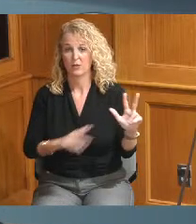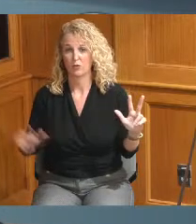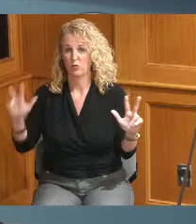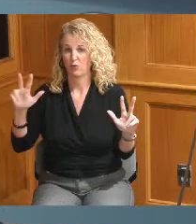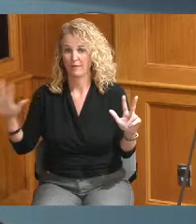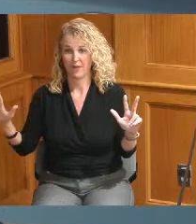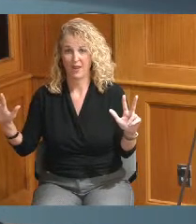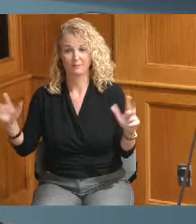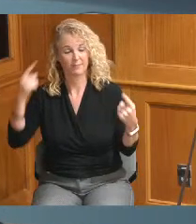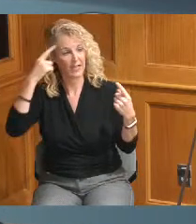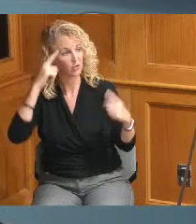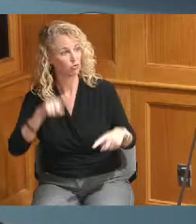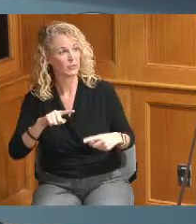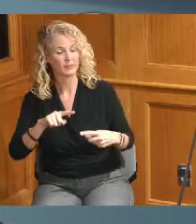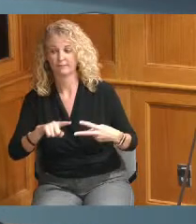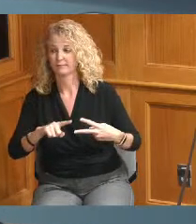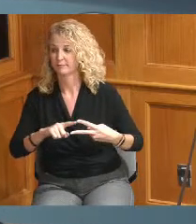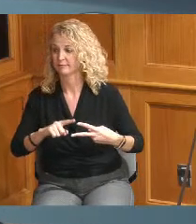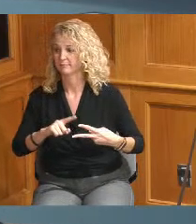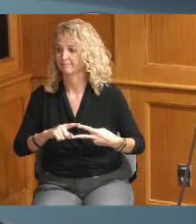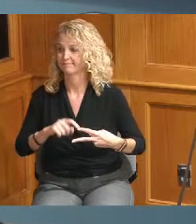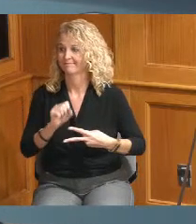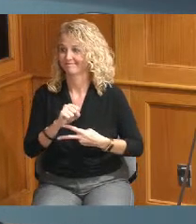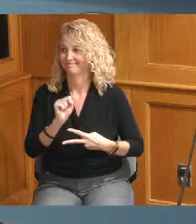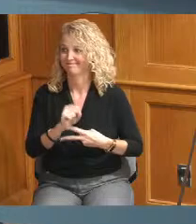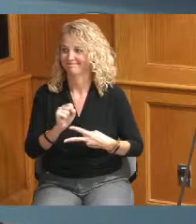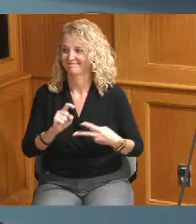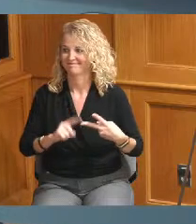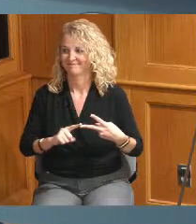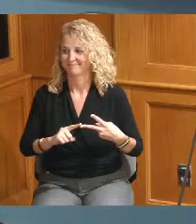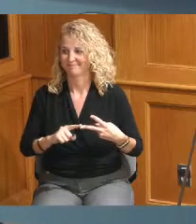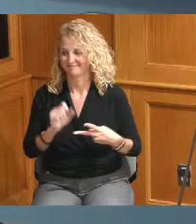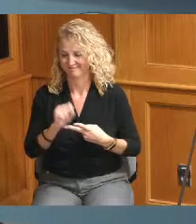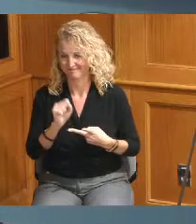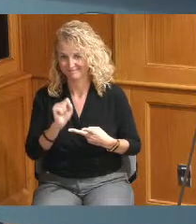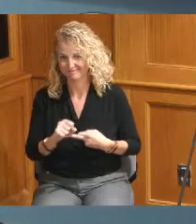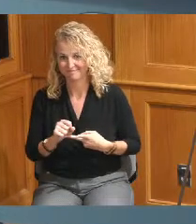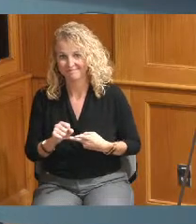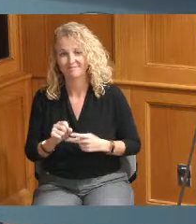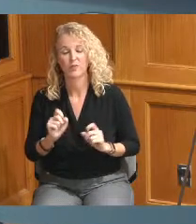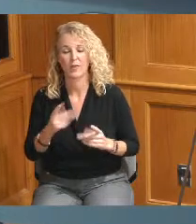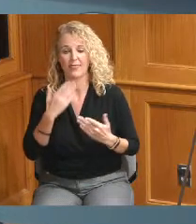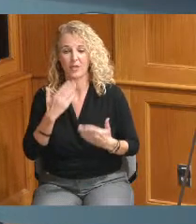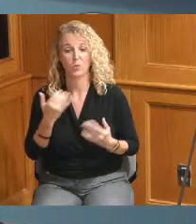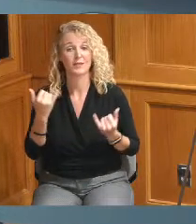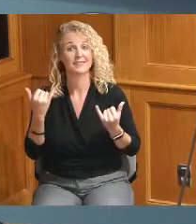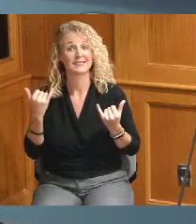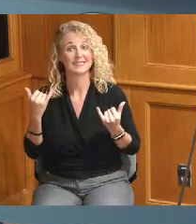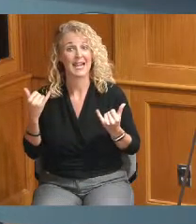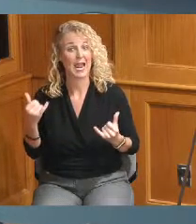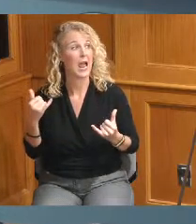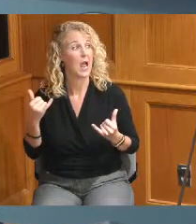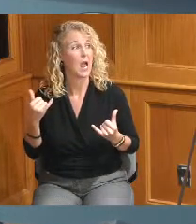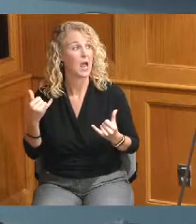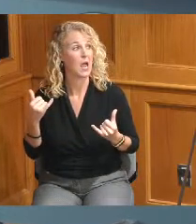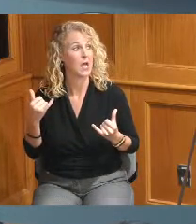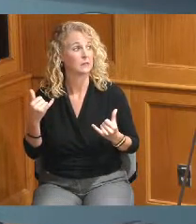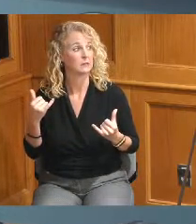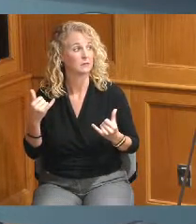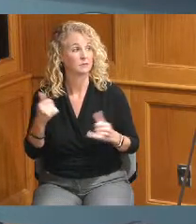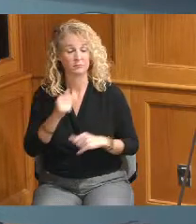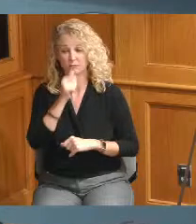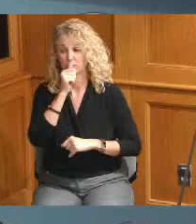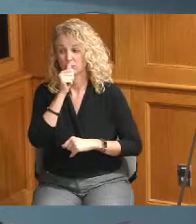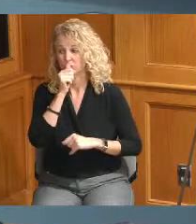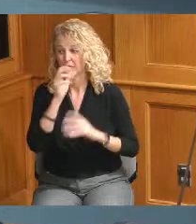35. Second. Commissioner Dreehouse? Yes. Commissioner Summer Dumas? Yes. Thank you. All right, we have this